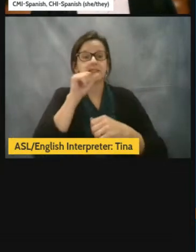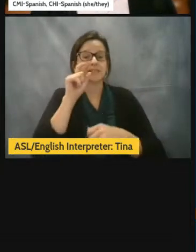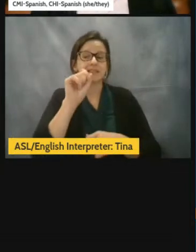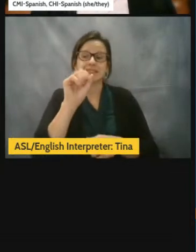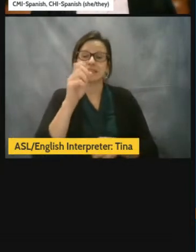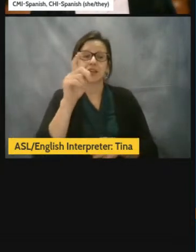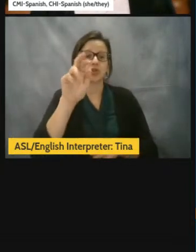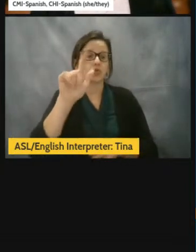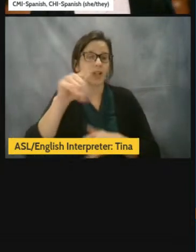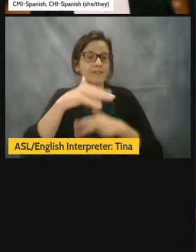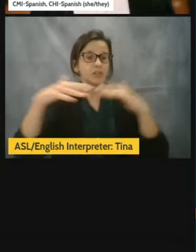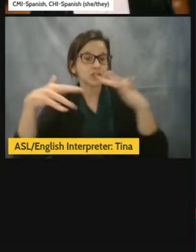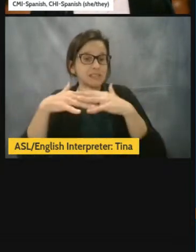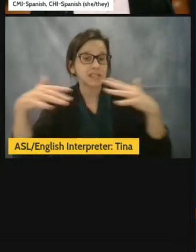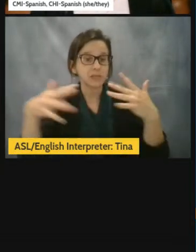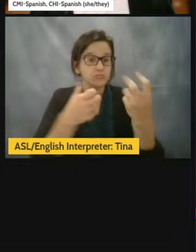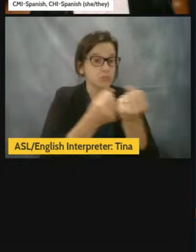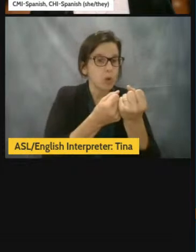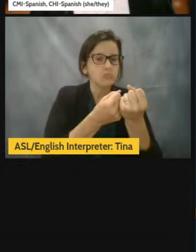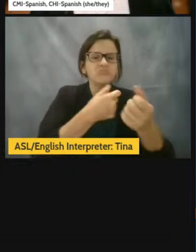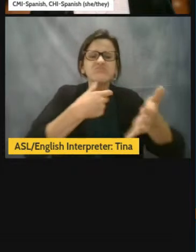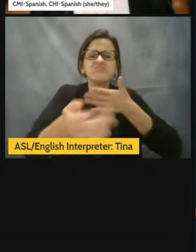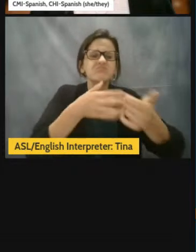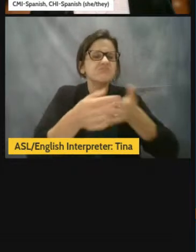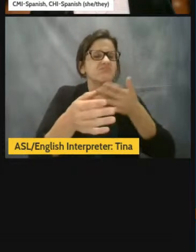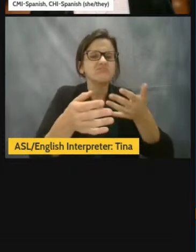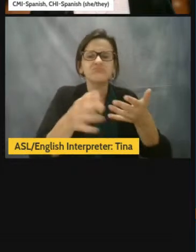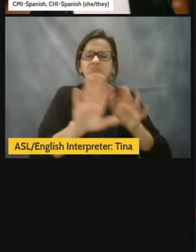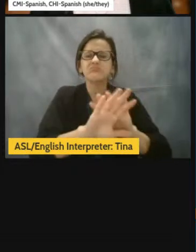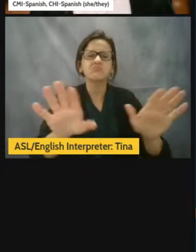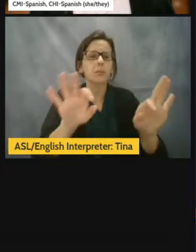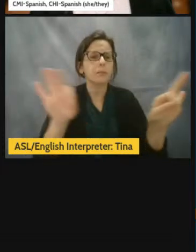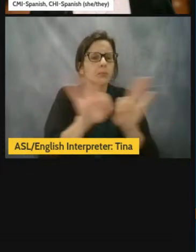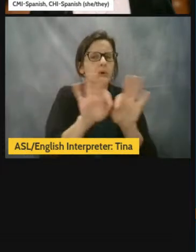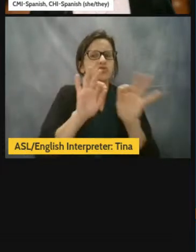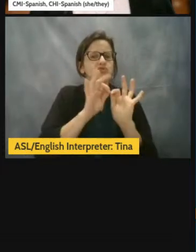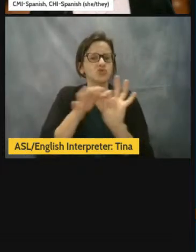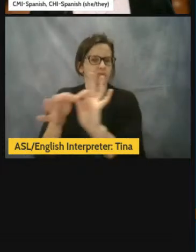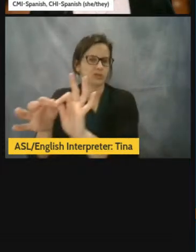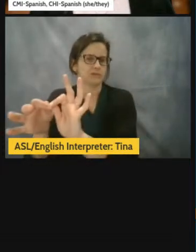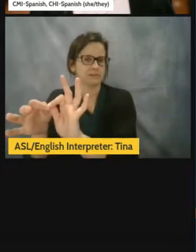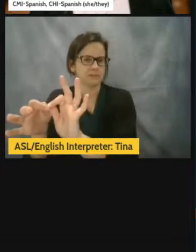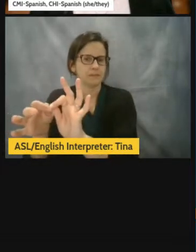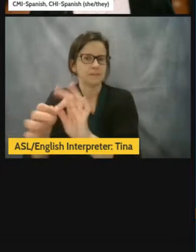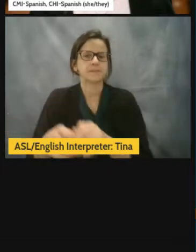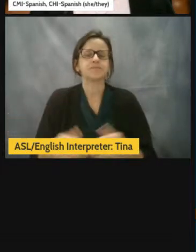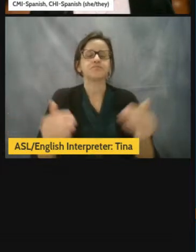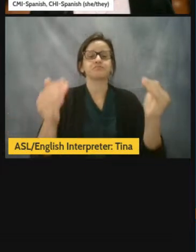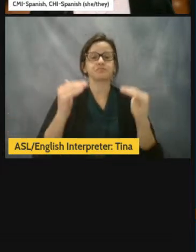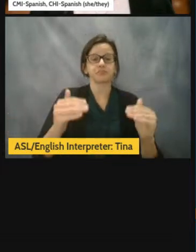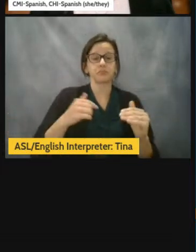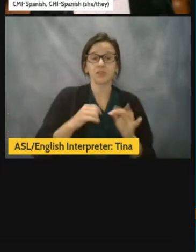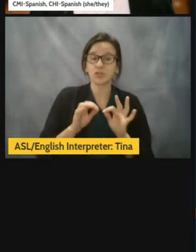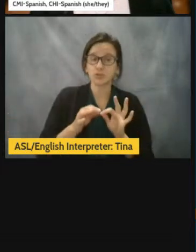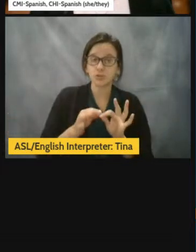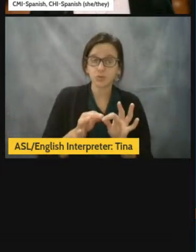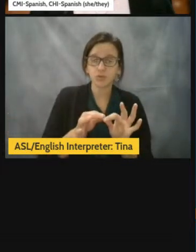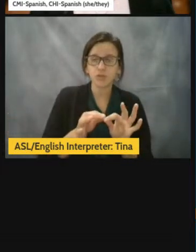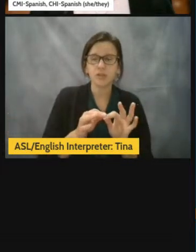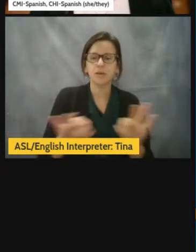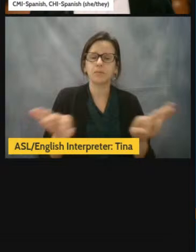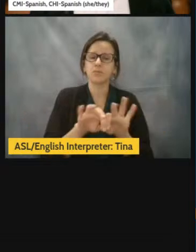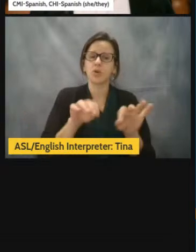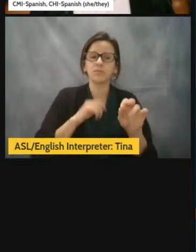You're supposed to interpret things, even if you don't agree with them. When I'm interpreting, I should be respectful of individuals,